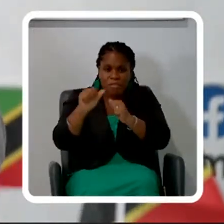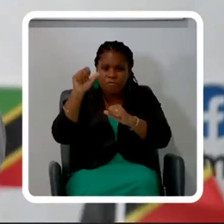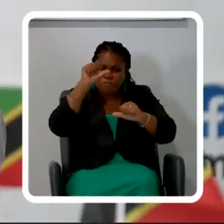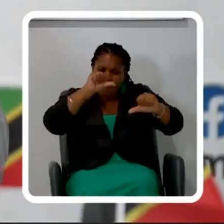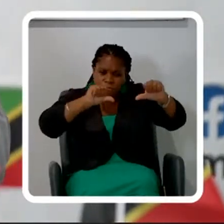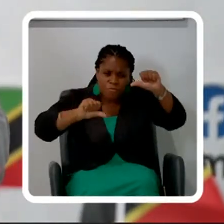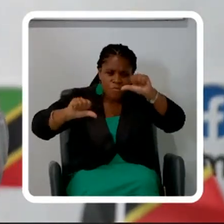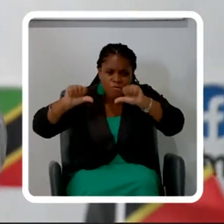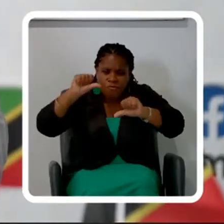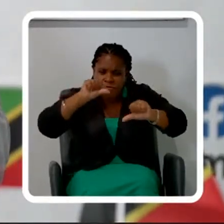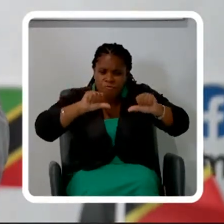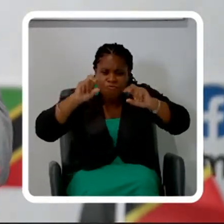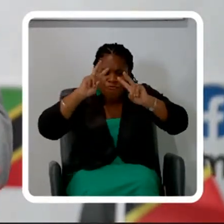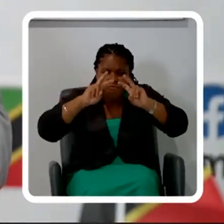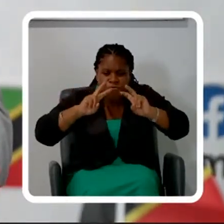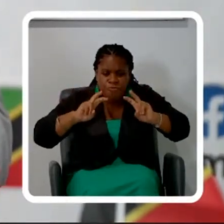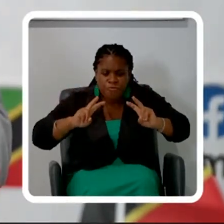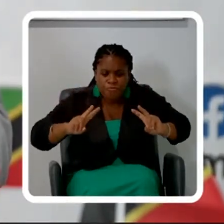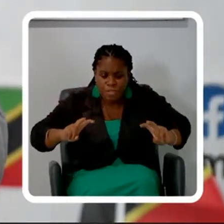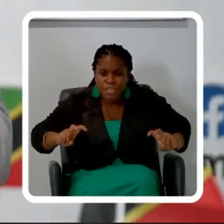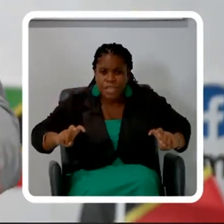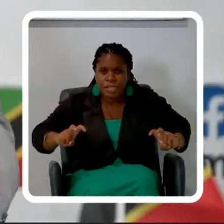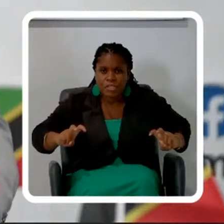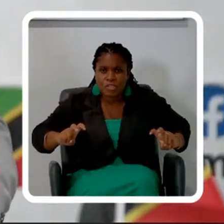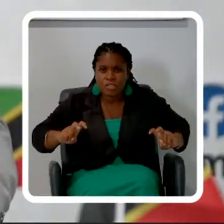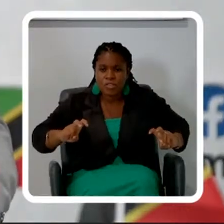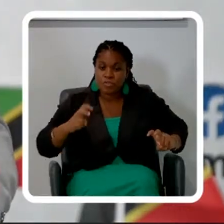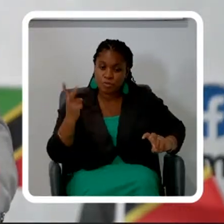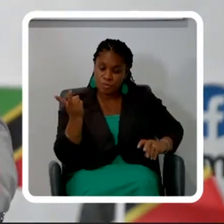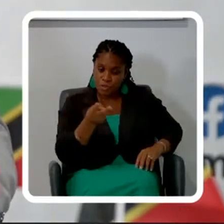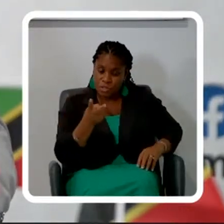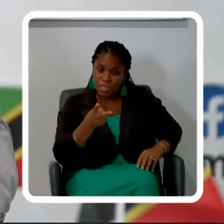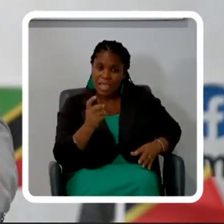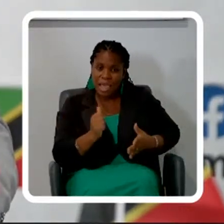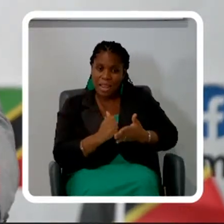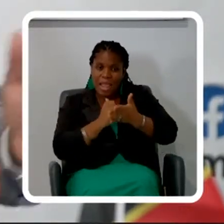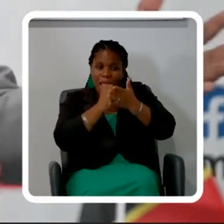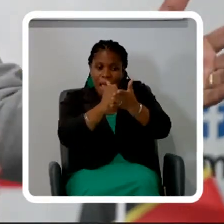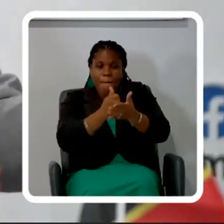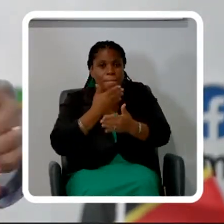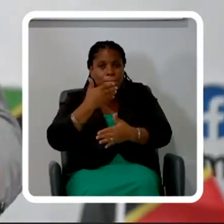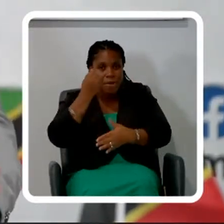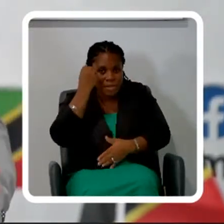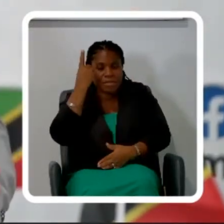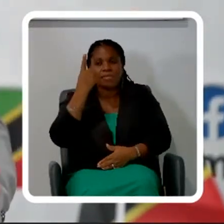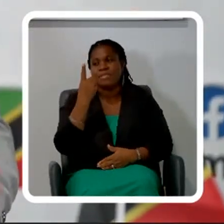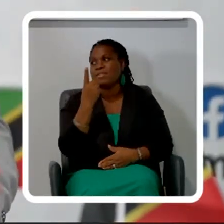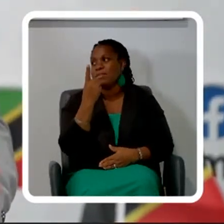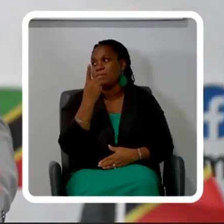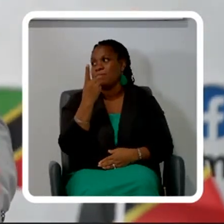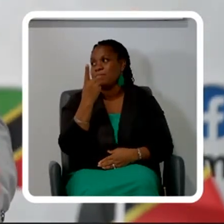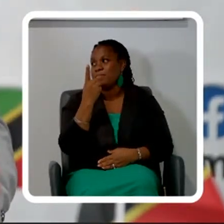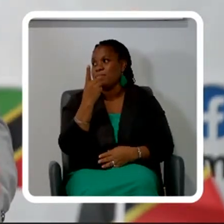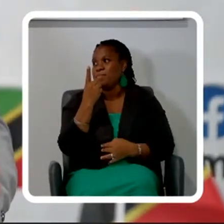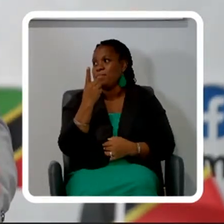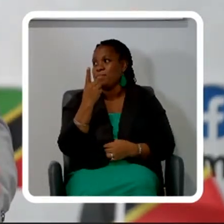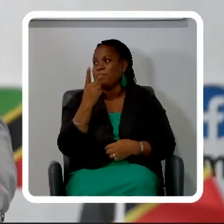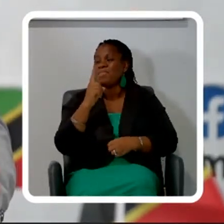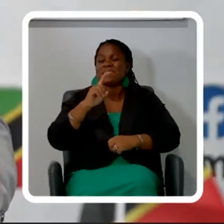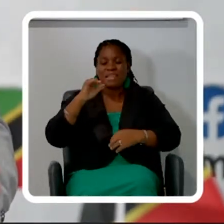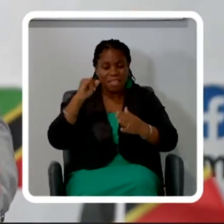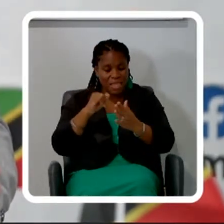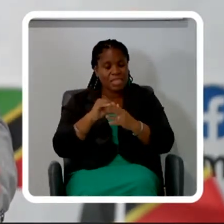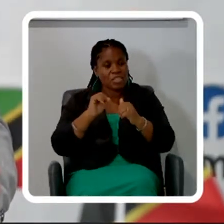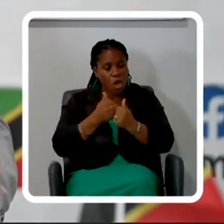that we can add to the whole dialogue of antimicrobial resistance. That is what it's about. That's the way we're going to deal with it.